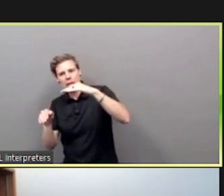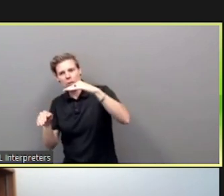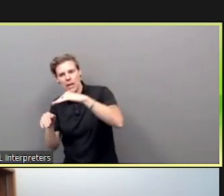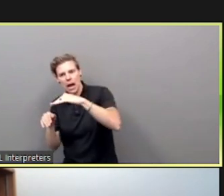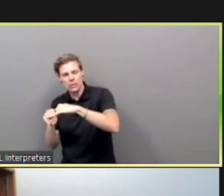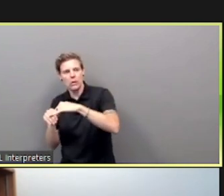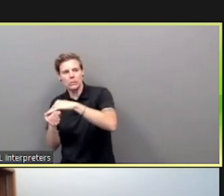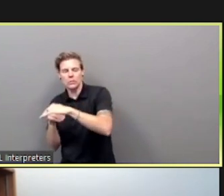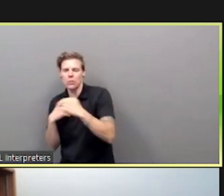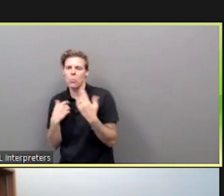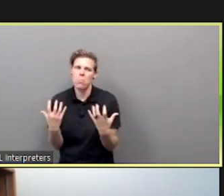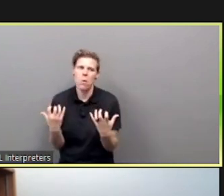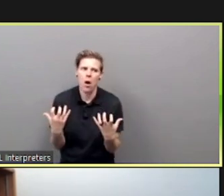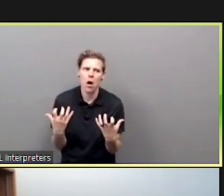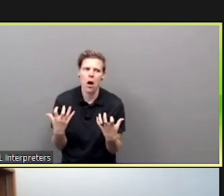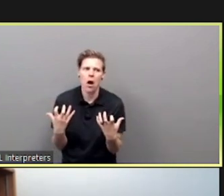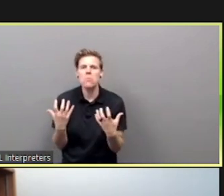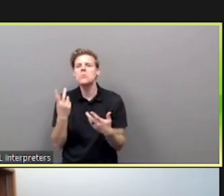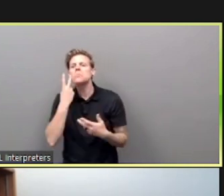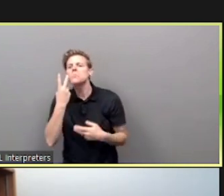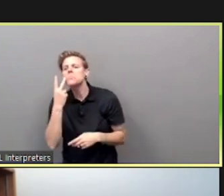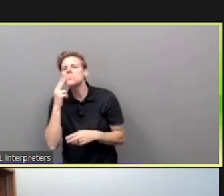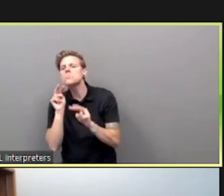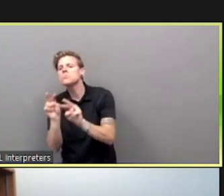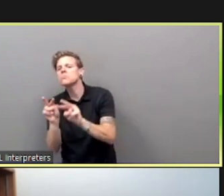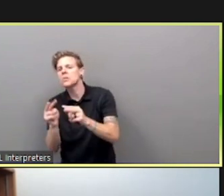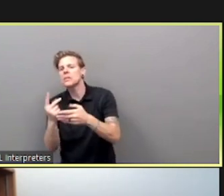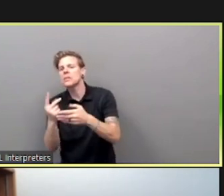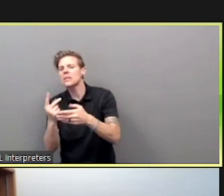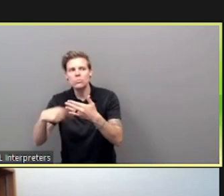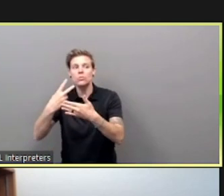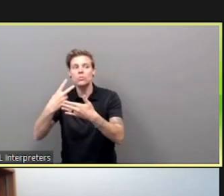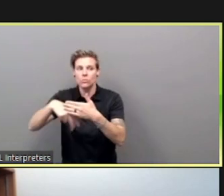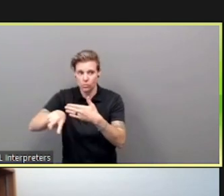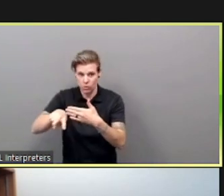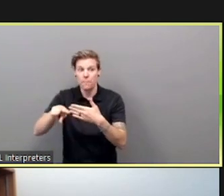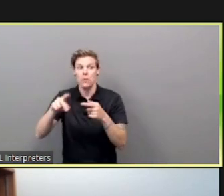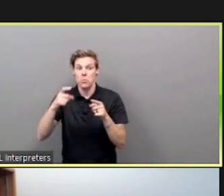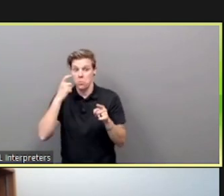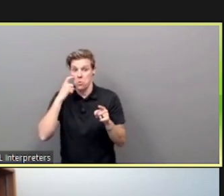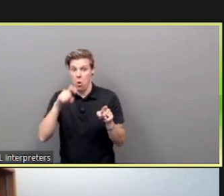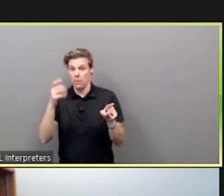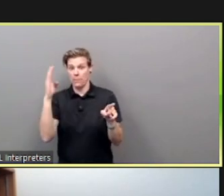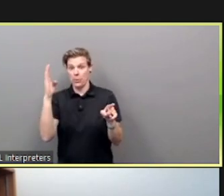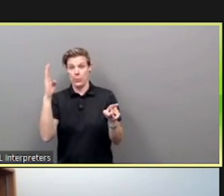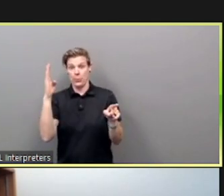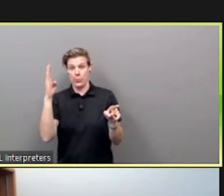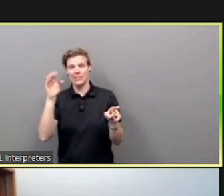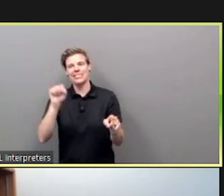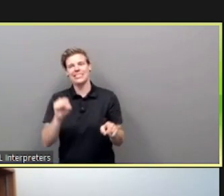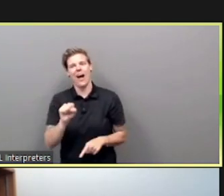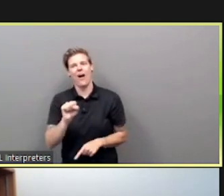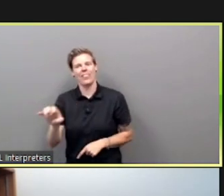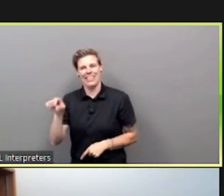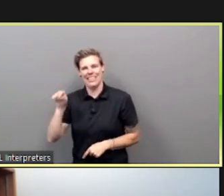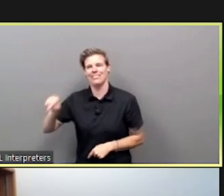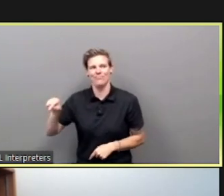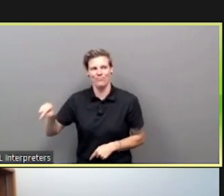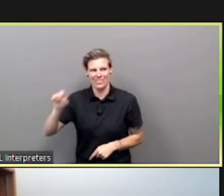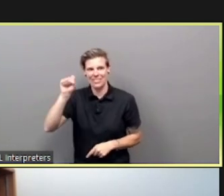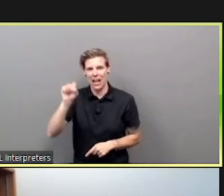the next week or so. But you can clearly see this is happening in the Southeast, the region that had really been